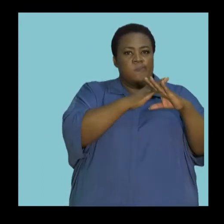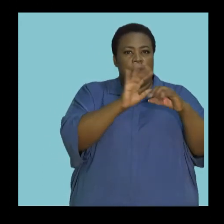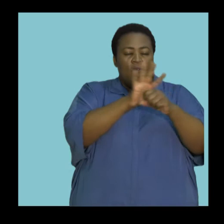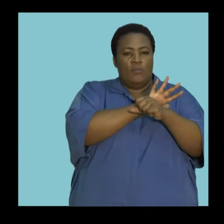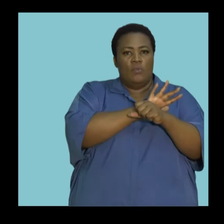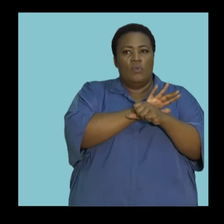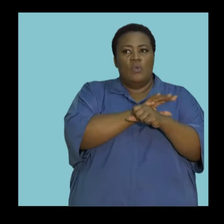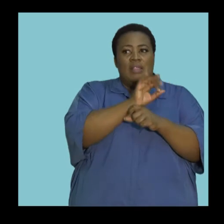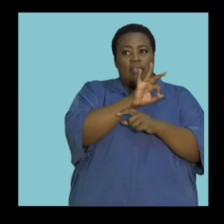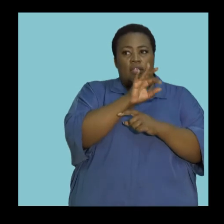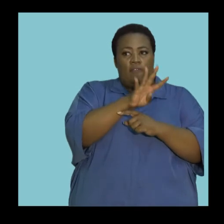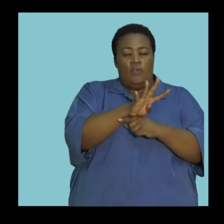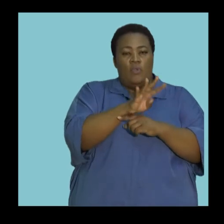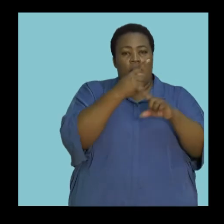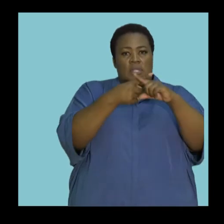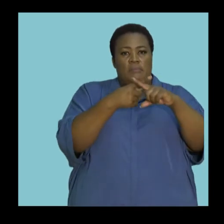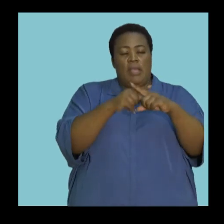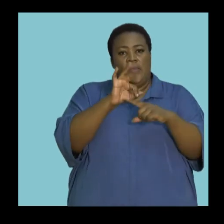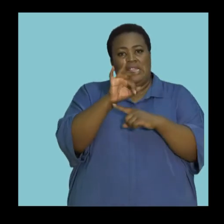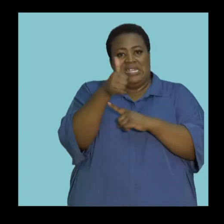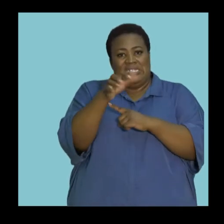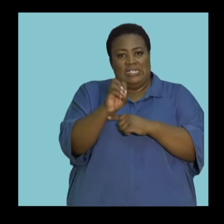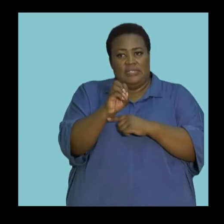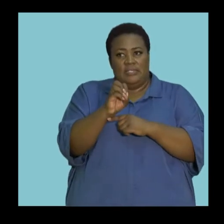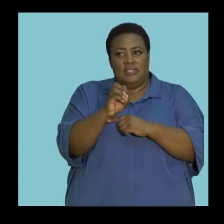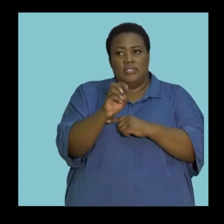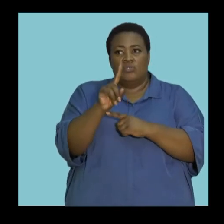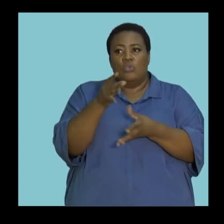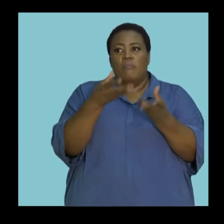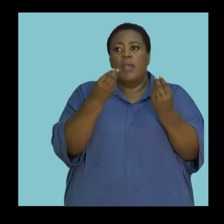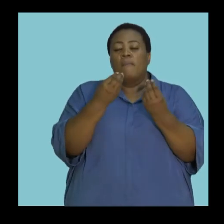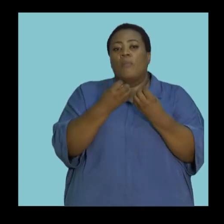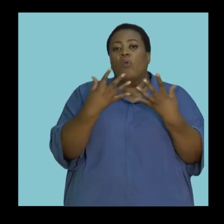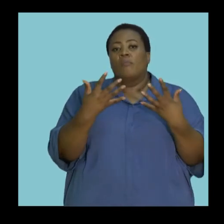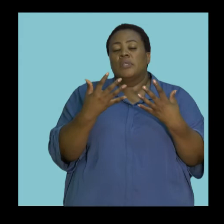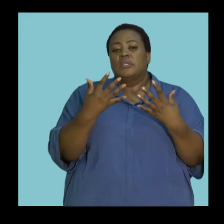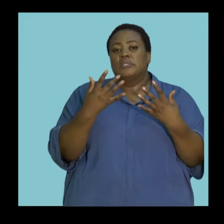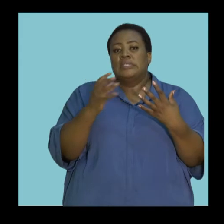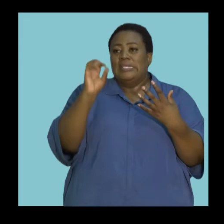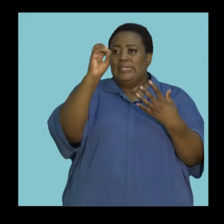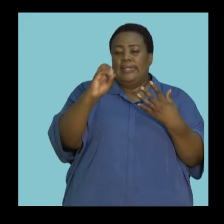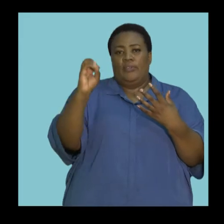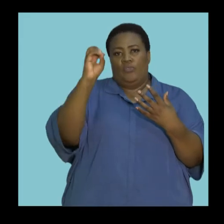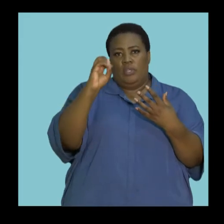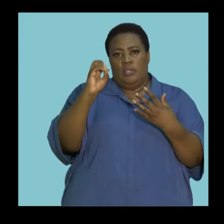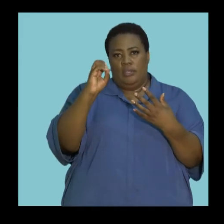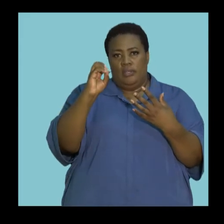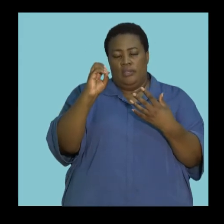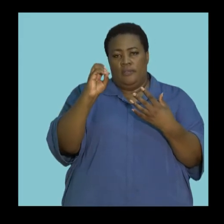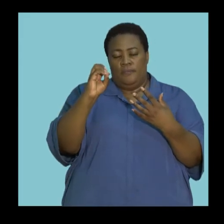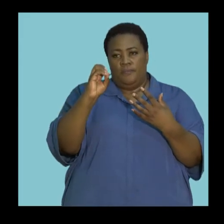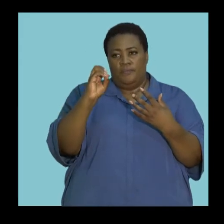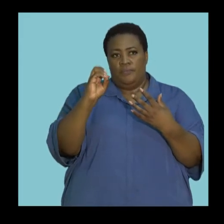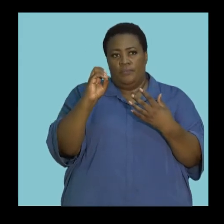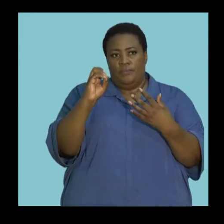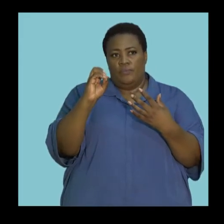we multiply that by 360, and we get that as a degree or proportionate amount out of